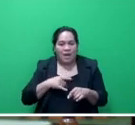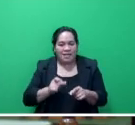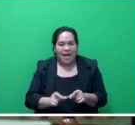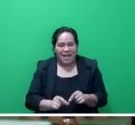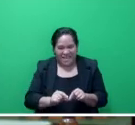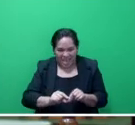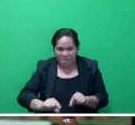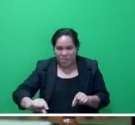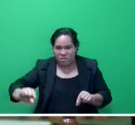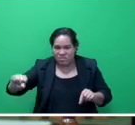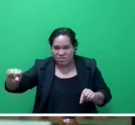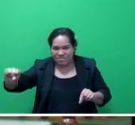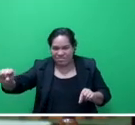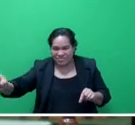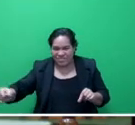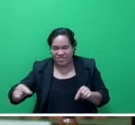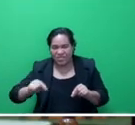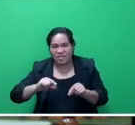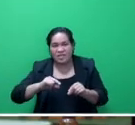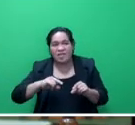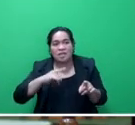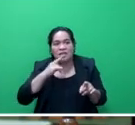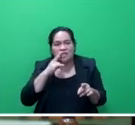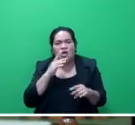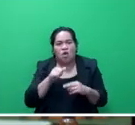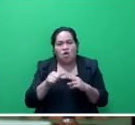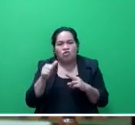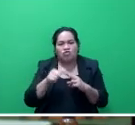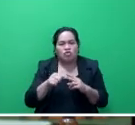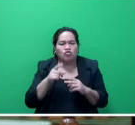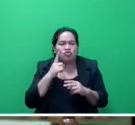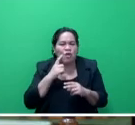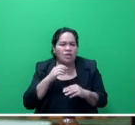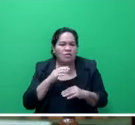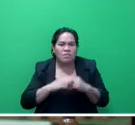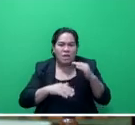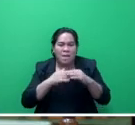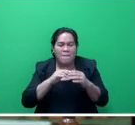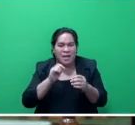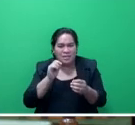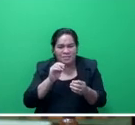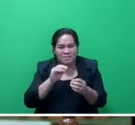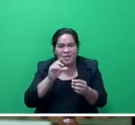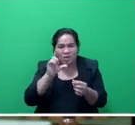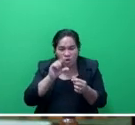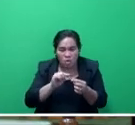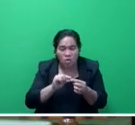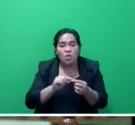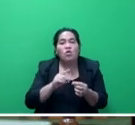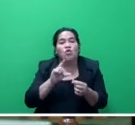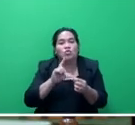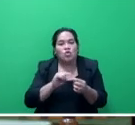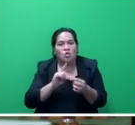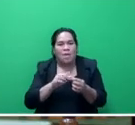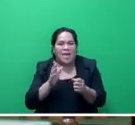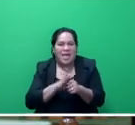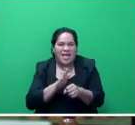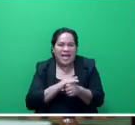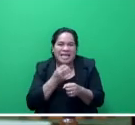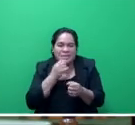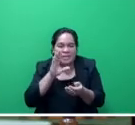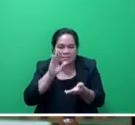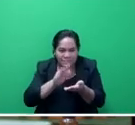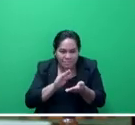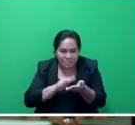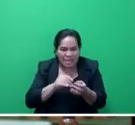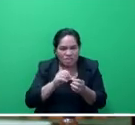This pursuit of new development is also about building redundancy and bringing faster internet speeds at lower cost throughout Fiji. The